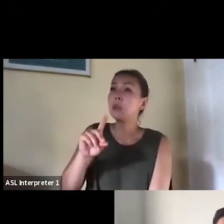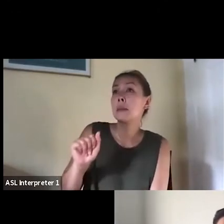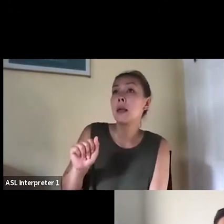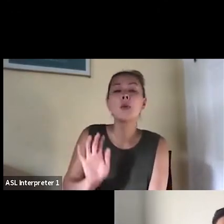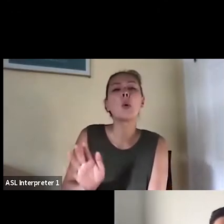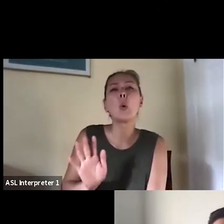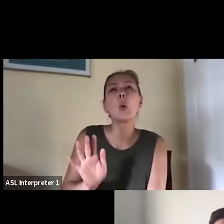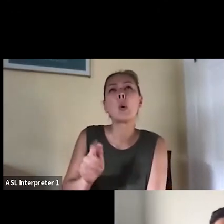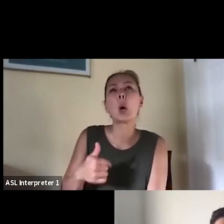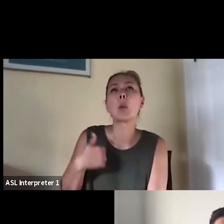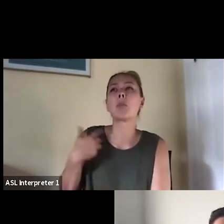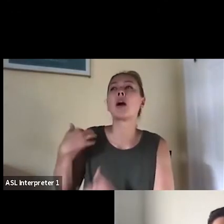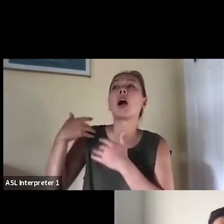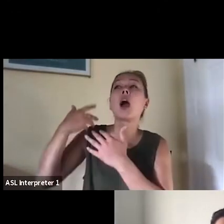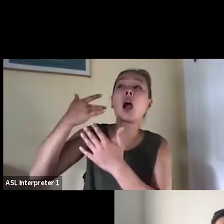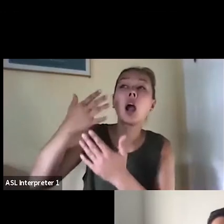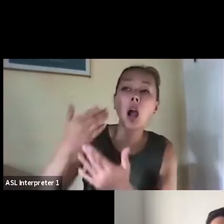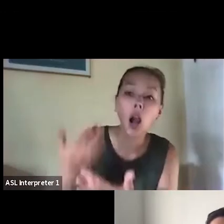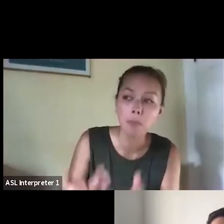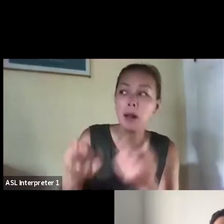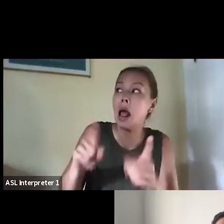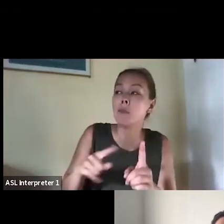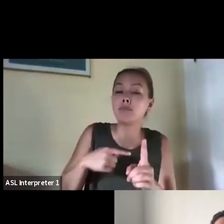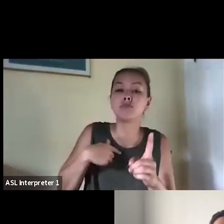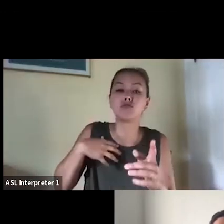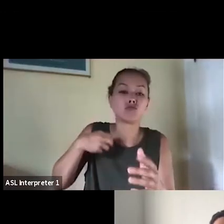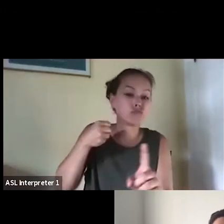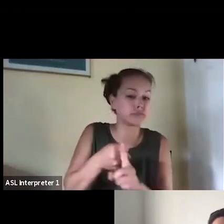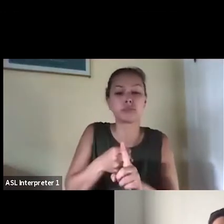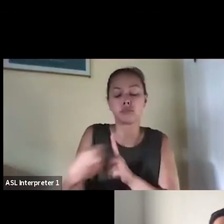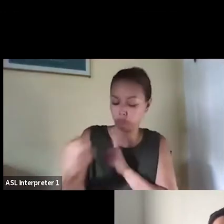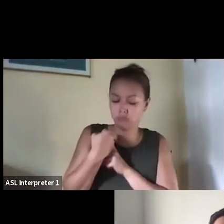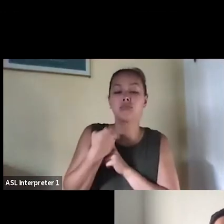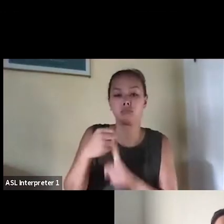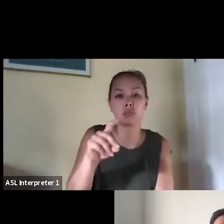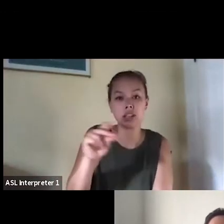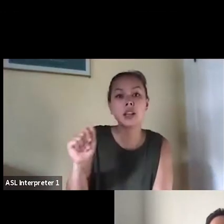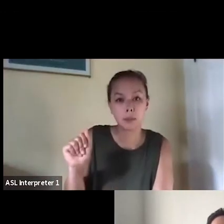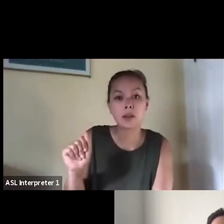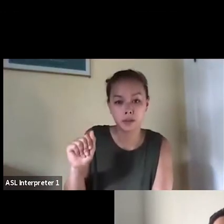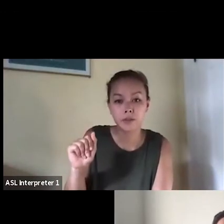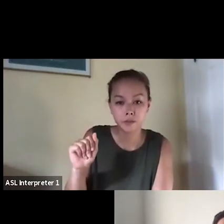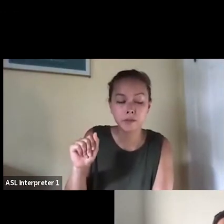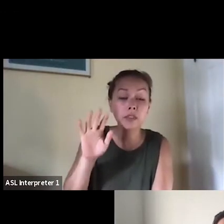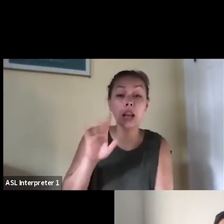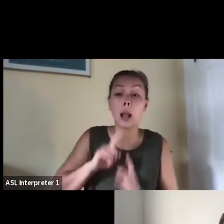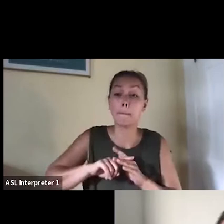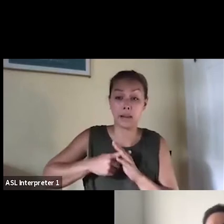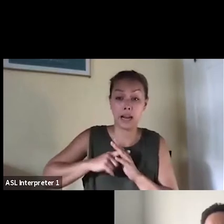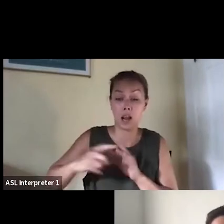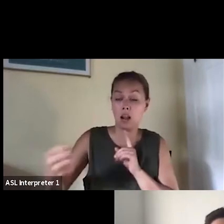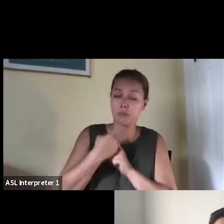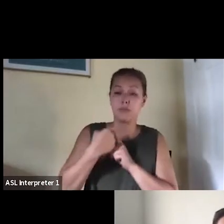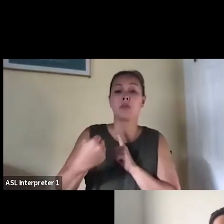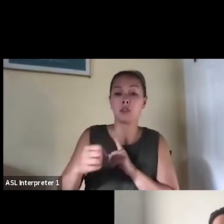acquired a disability a bit later in life. And I first really started saying things like, oh, I'm not disabled. I just